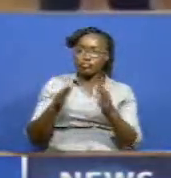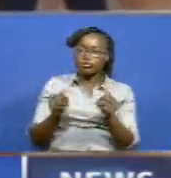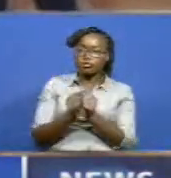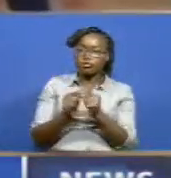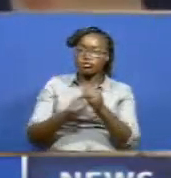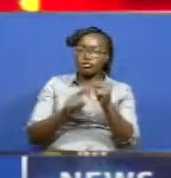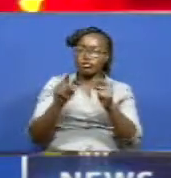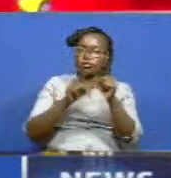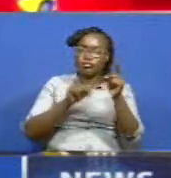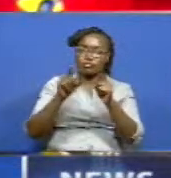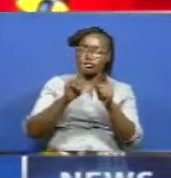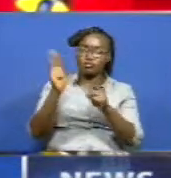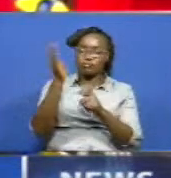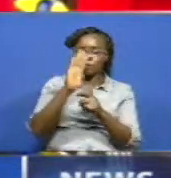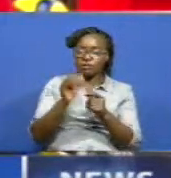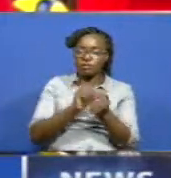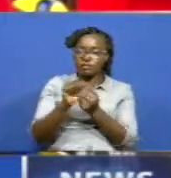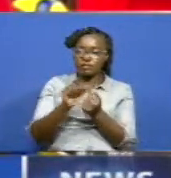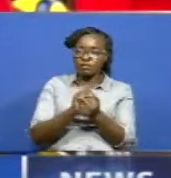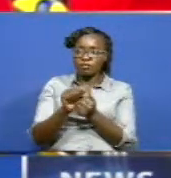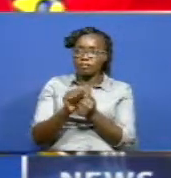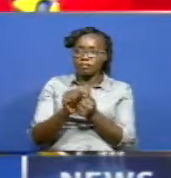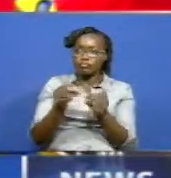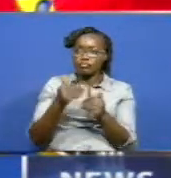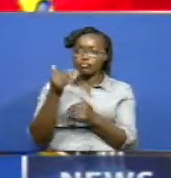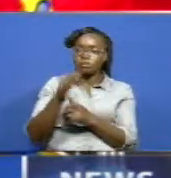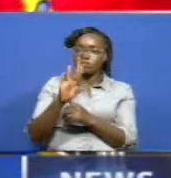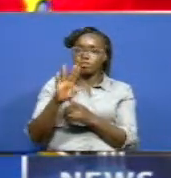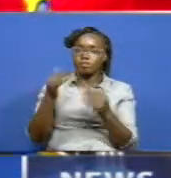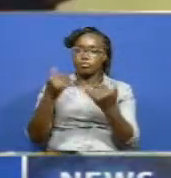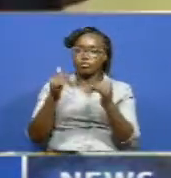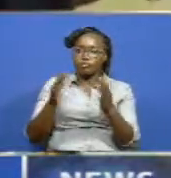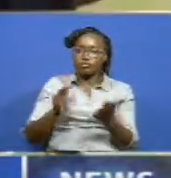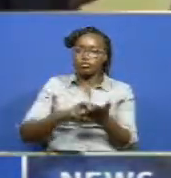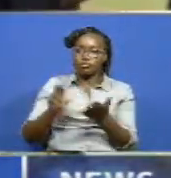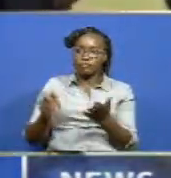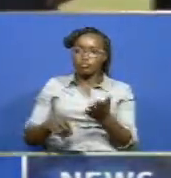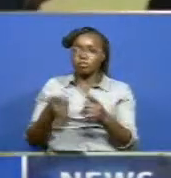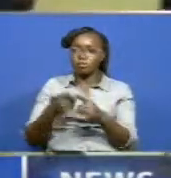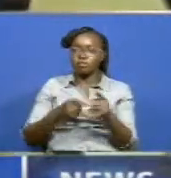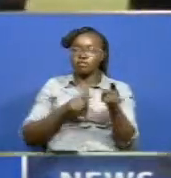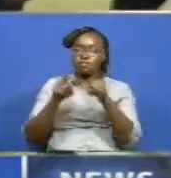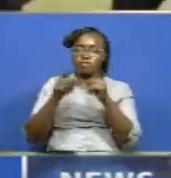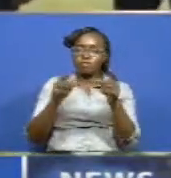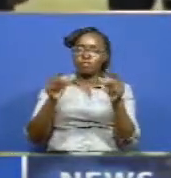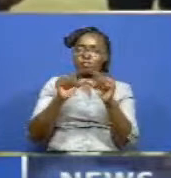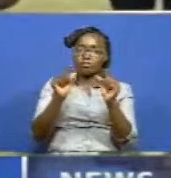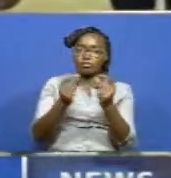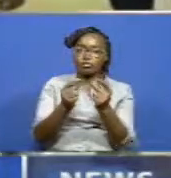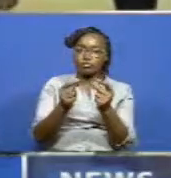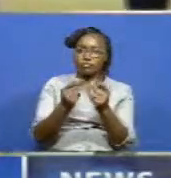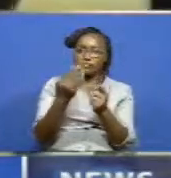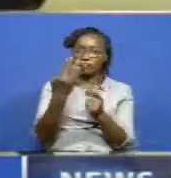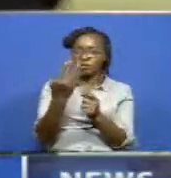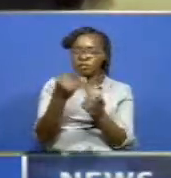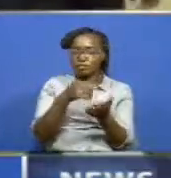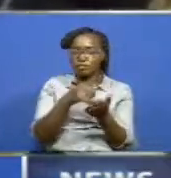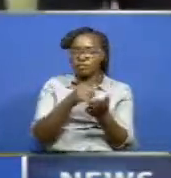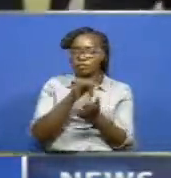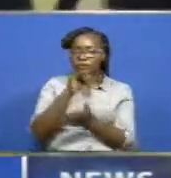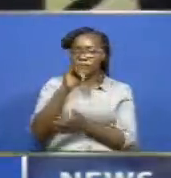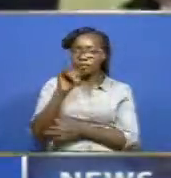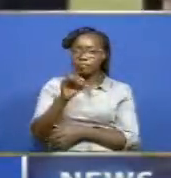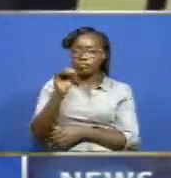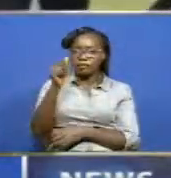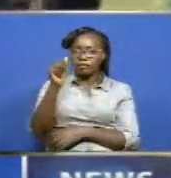will travel to Brazil this Friday after 4 of the players were dropped from the traveling squad. The 4 include Joan